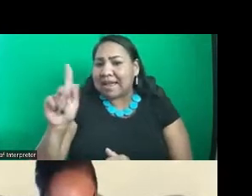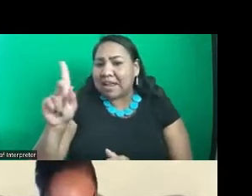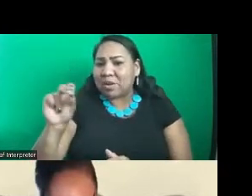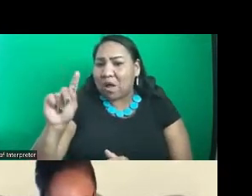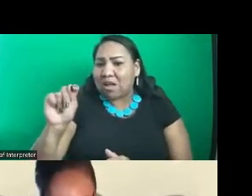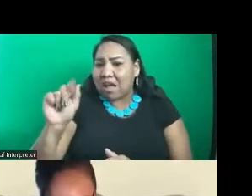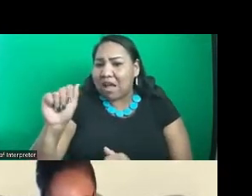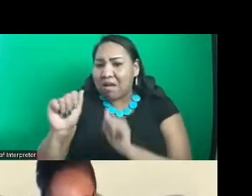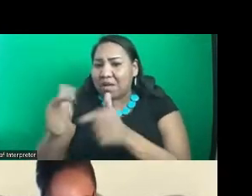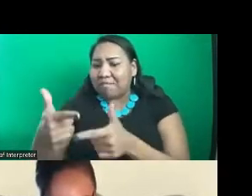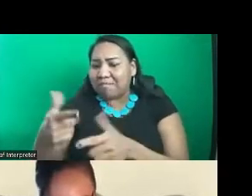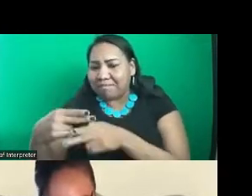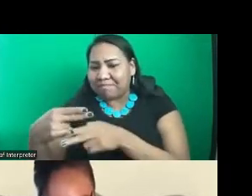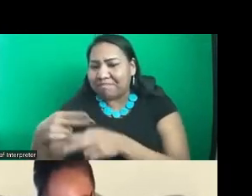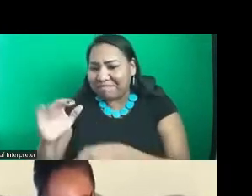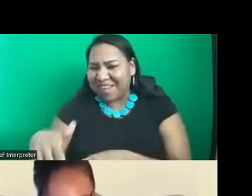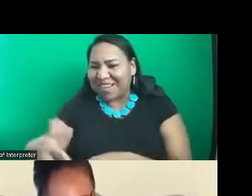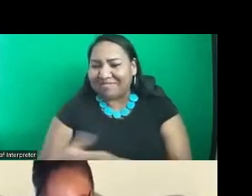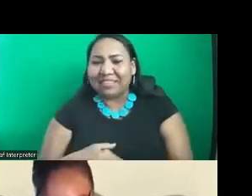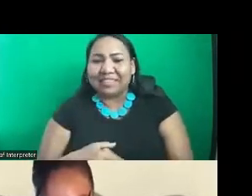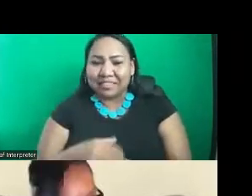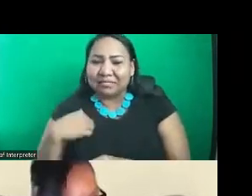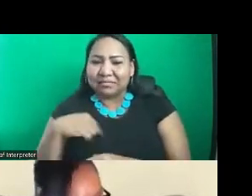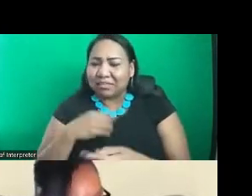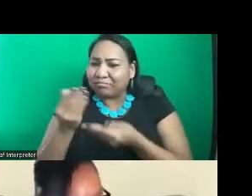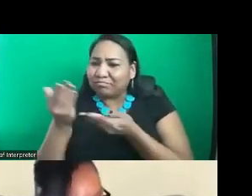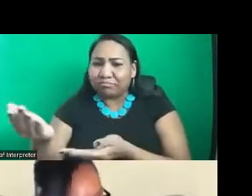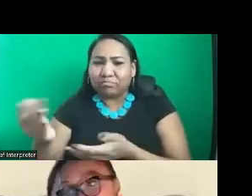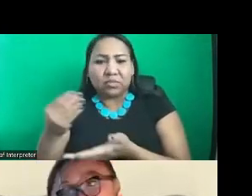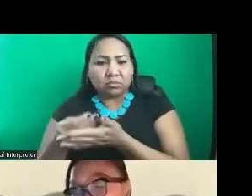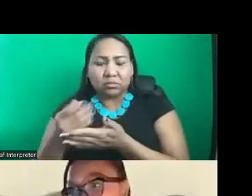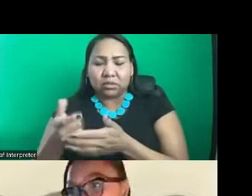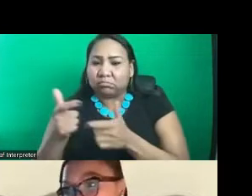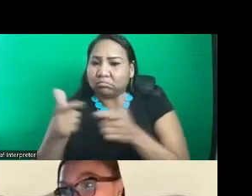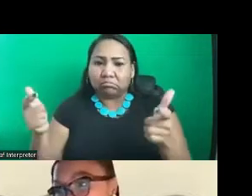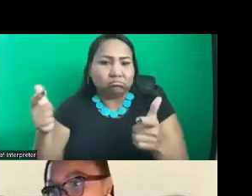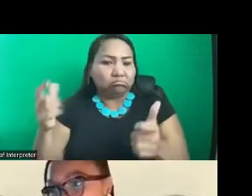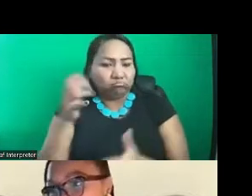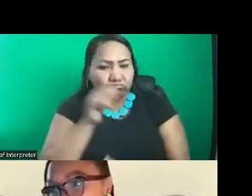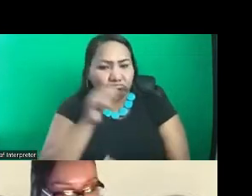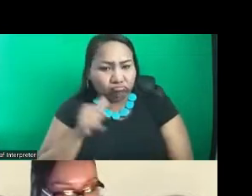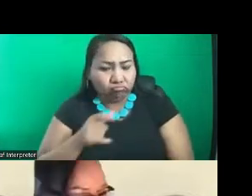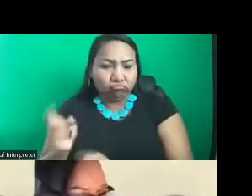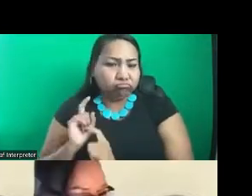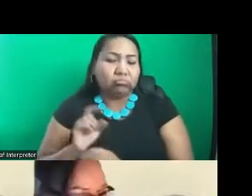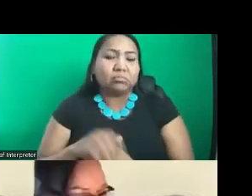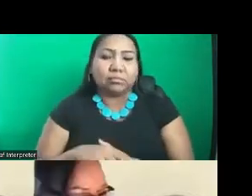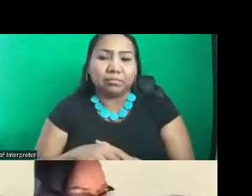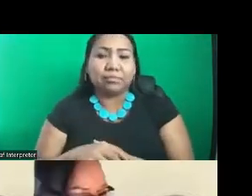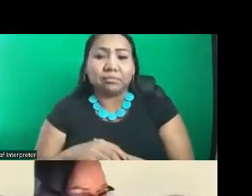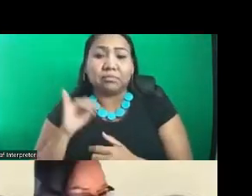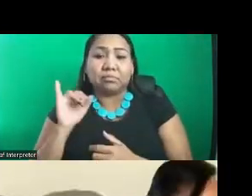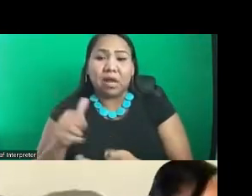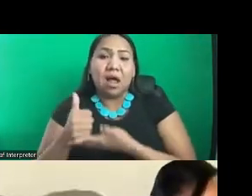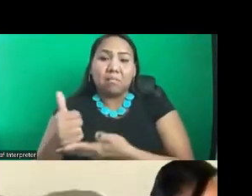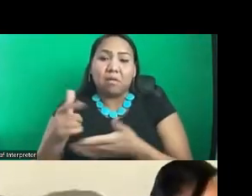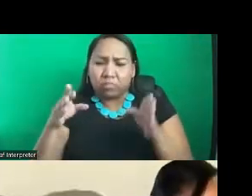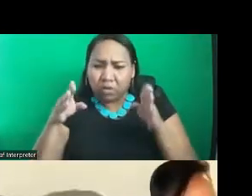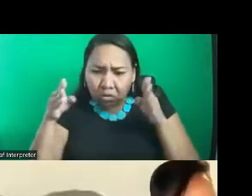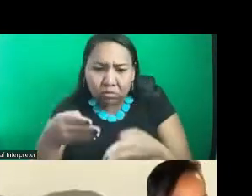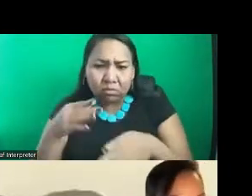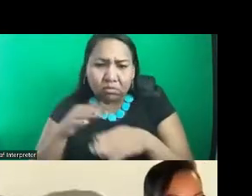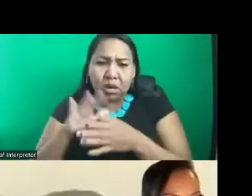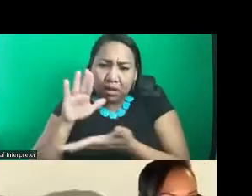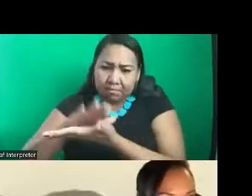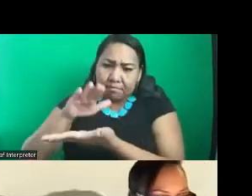them financially, which is huge, and assist them financially so they can focus on their academic